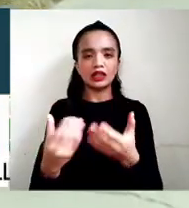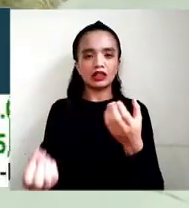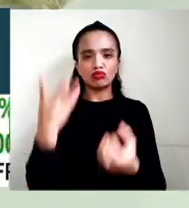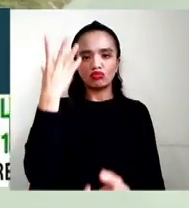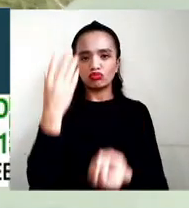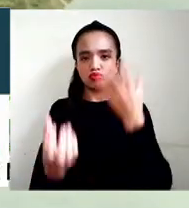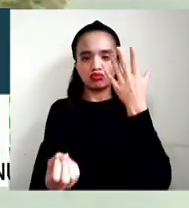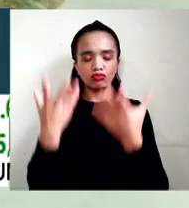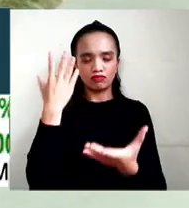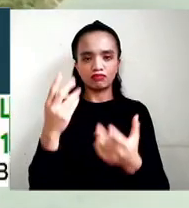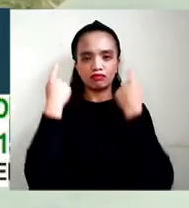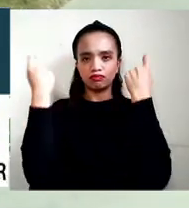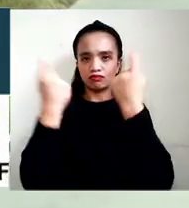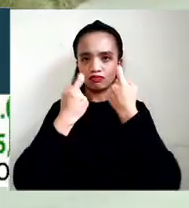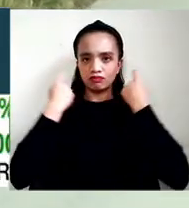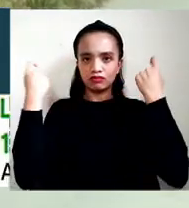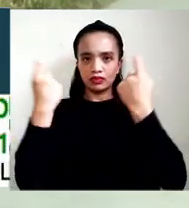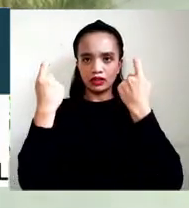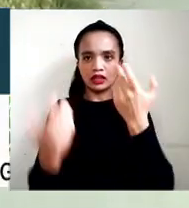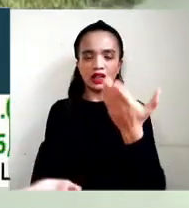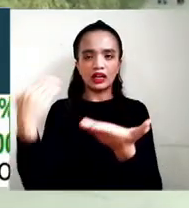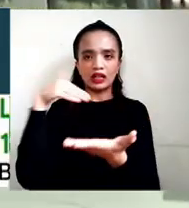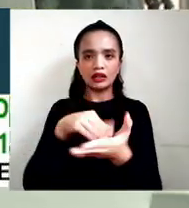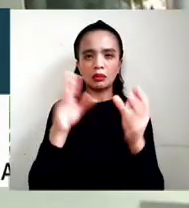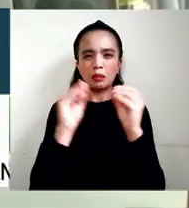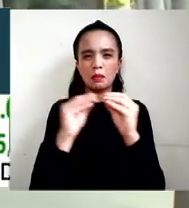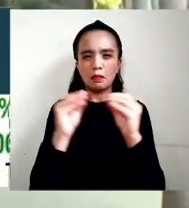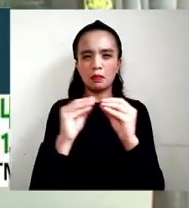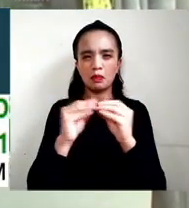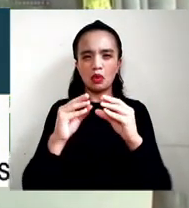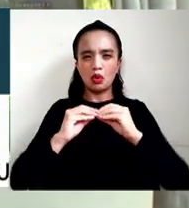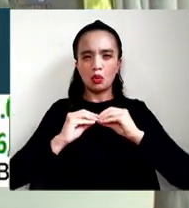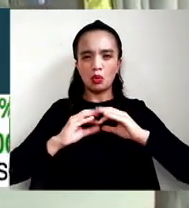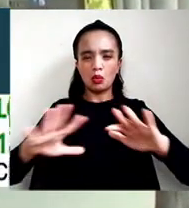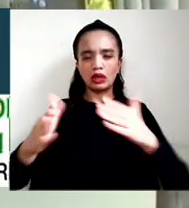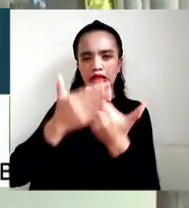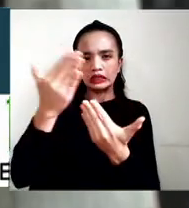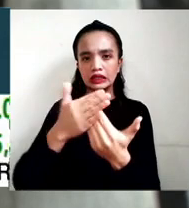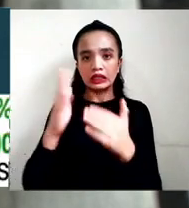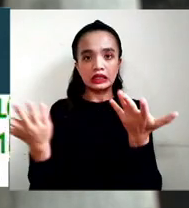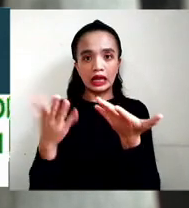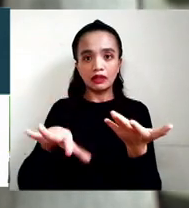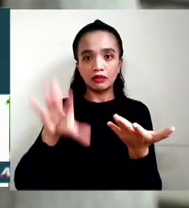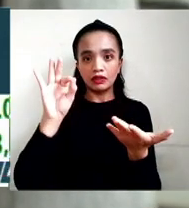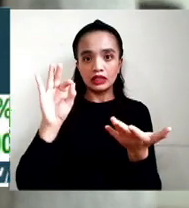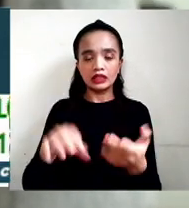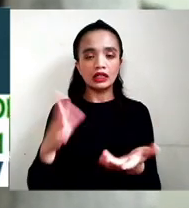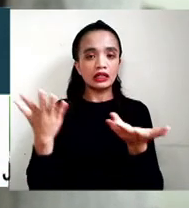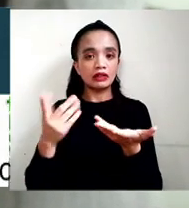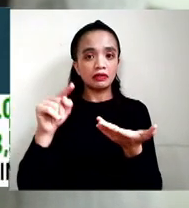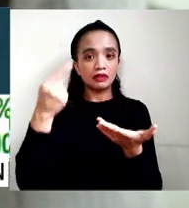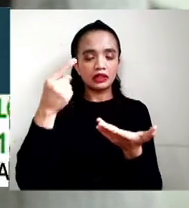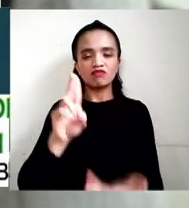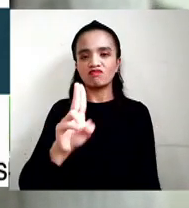the Cal20C variant to another highly contagious mutation, first discovered in the United Kingdom. We're learning a lot from